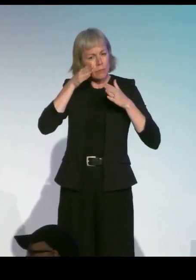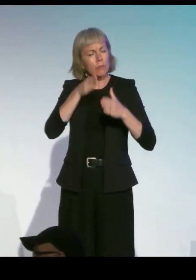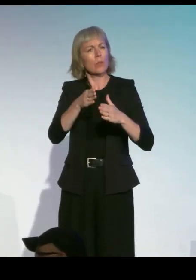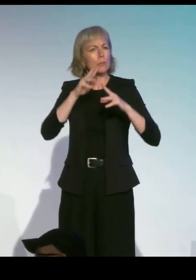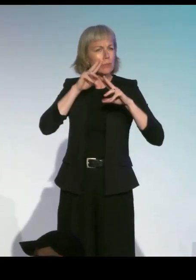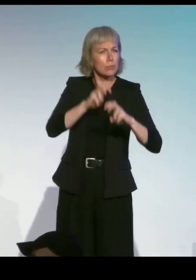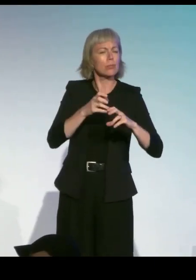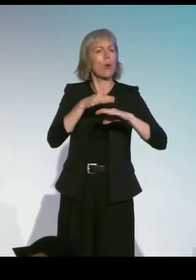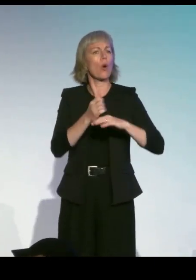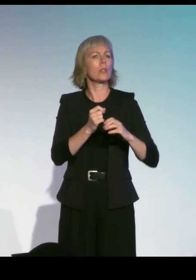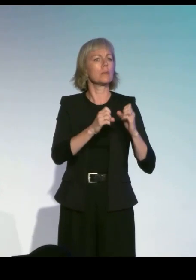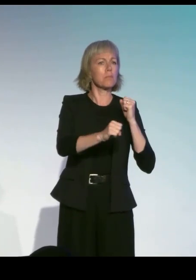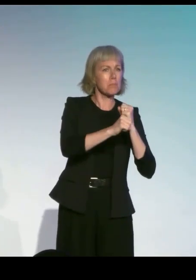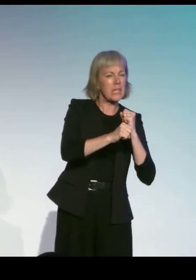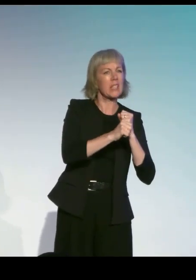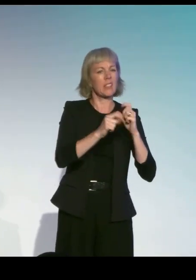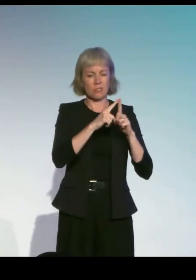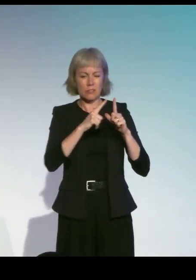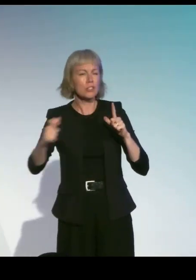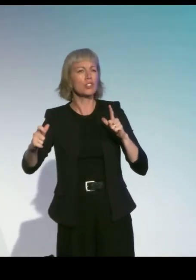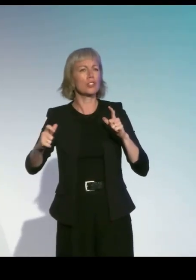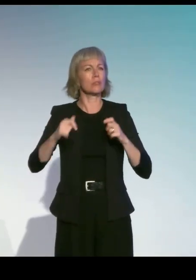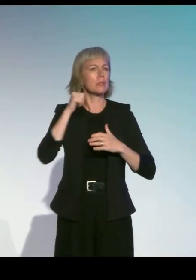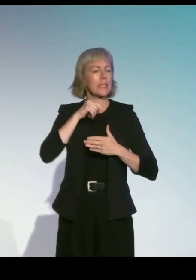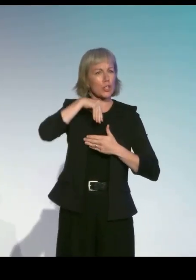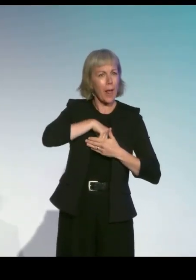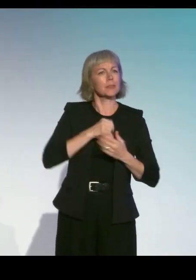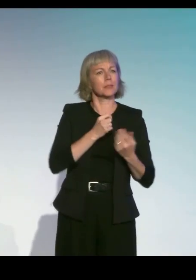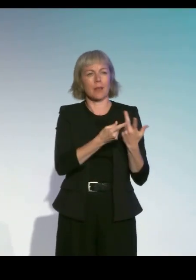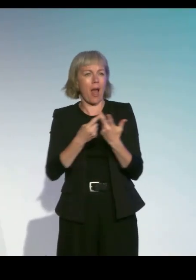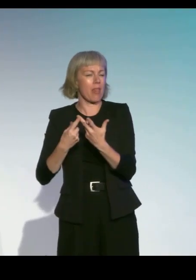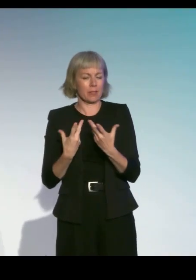sexuality, technology, and law. Please welcome Zahra.